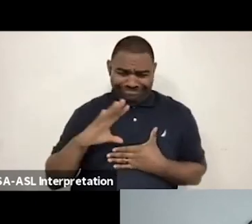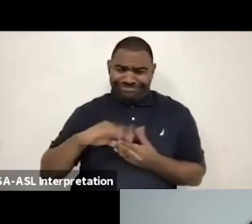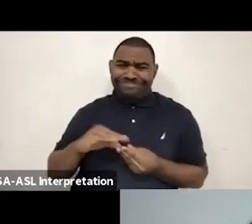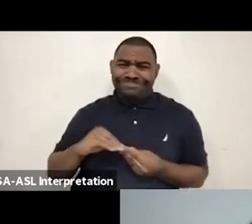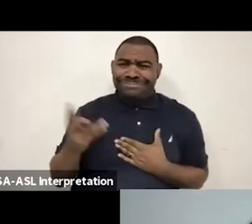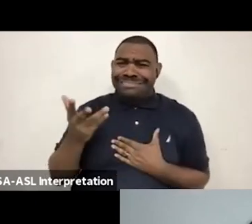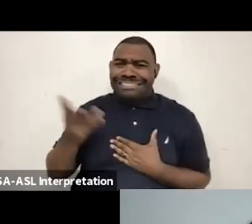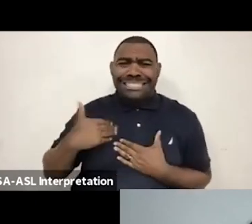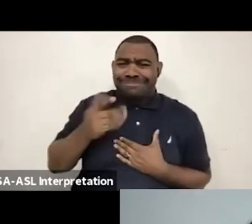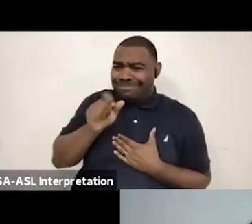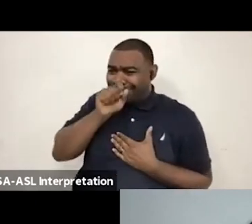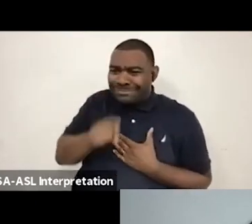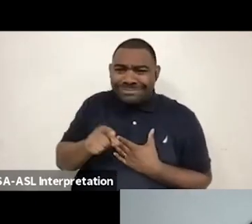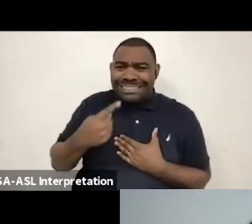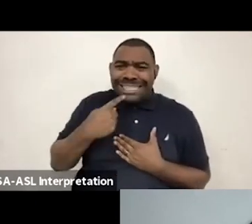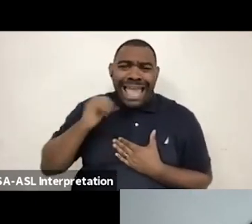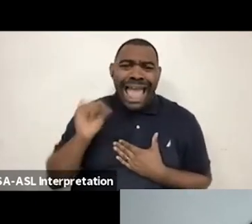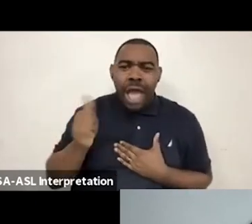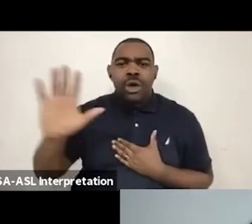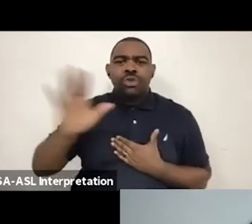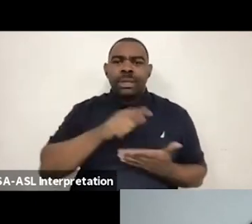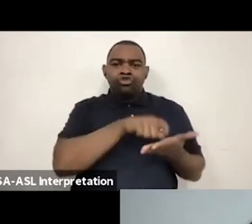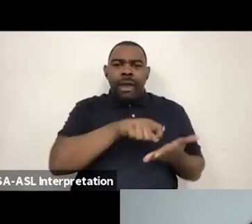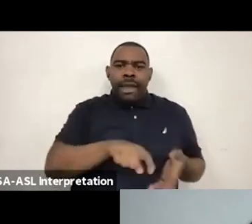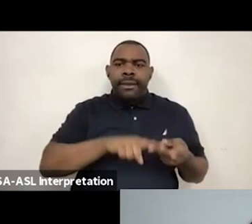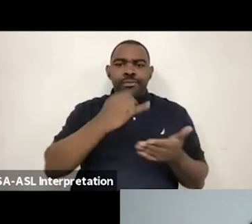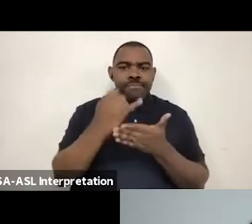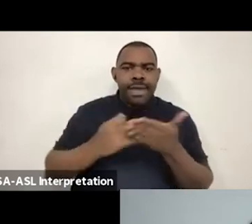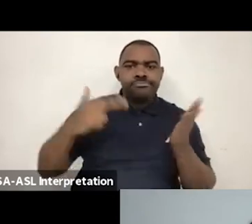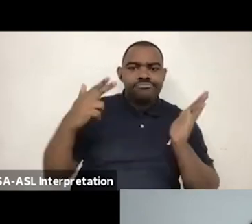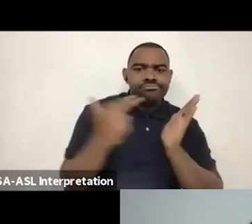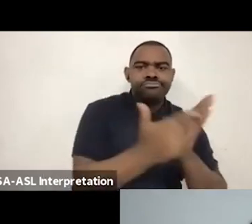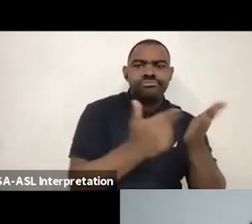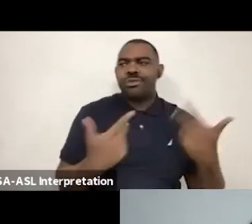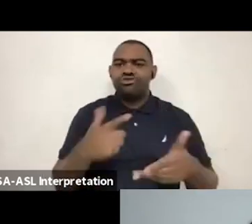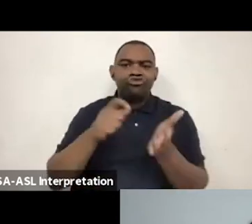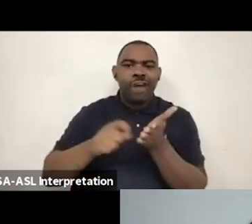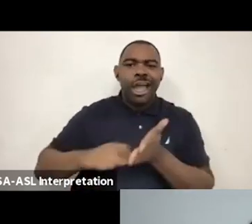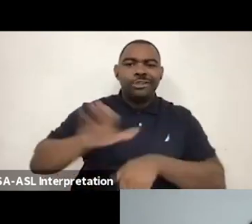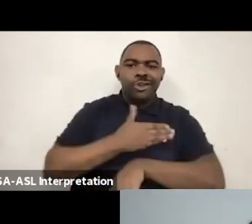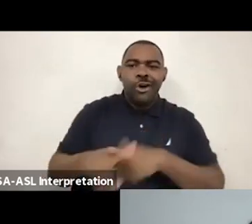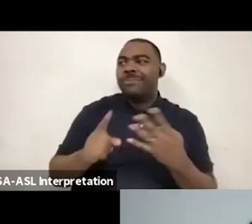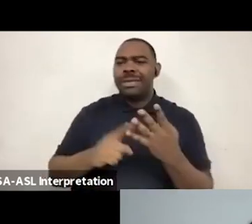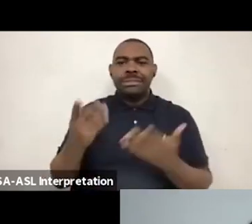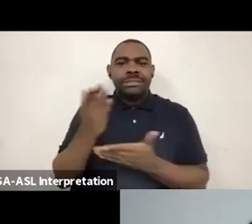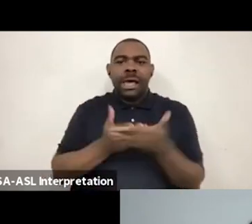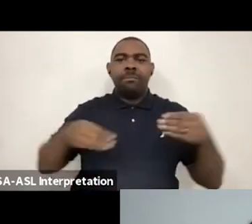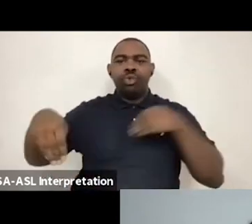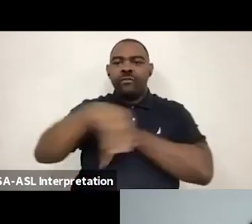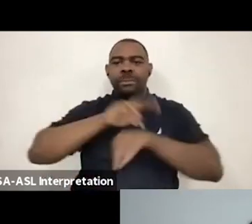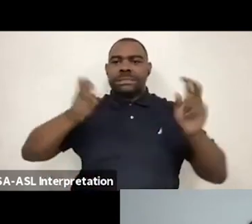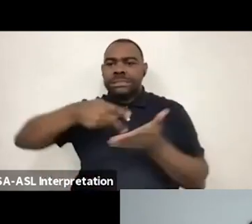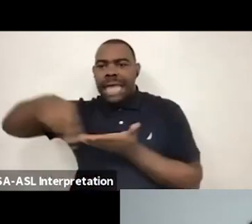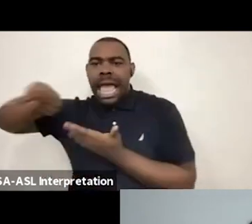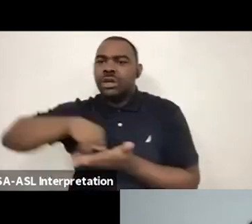and you don't feel necessarily comfortable about saying it. You might write it, you might do a painting, you might write a song, you might do a piece of